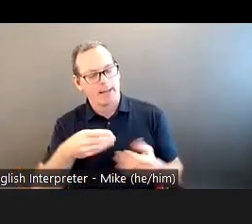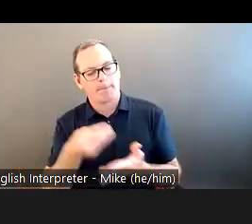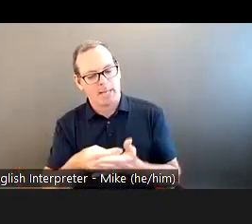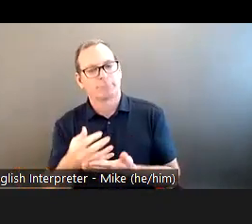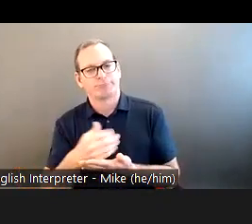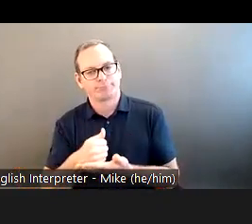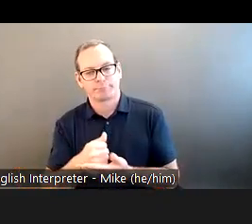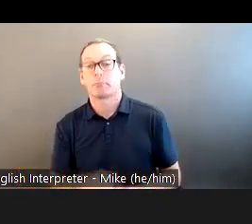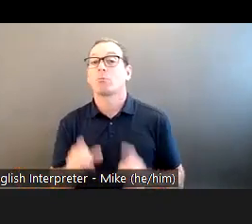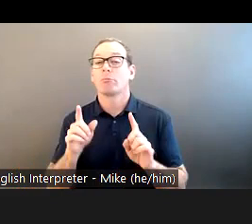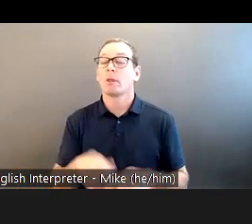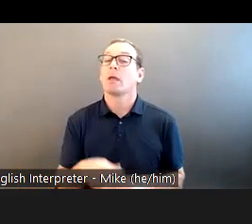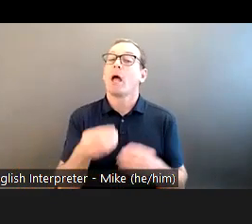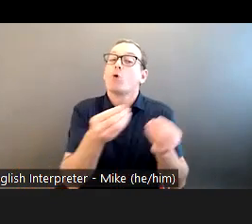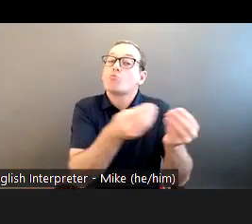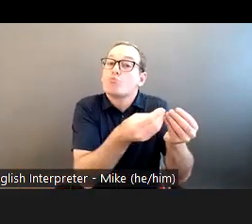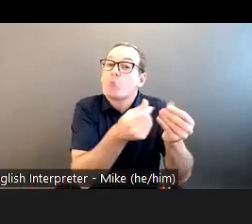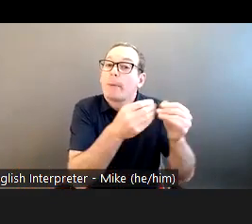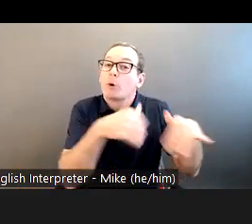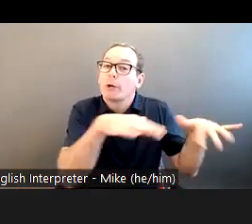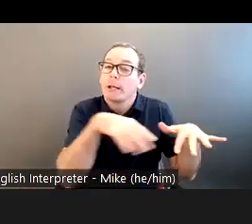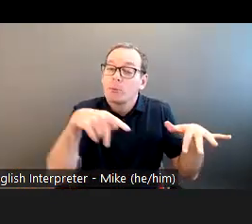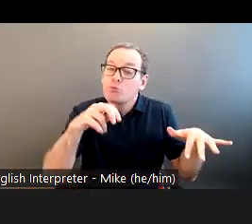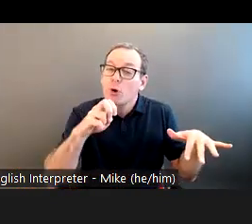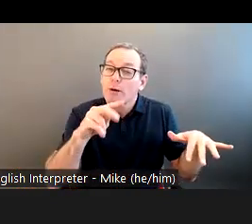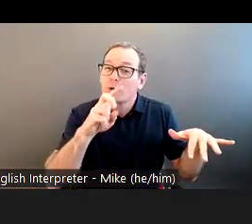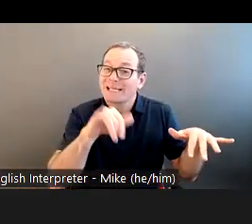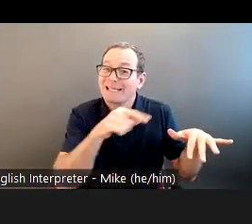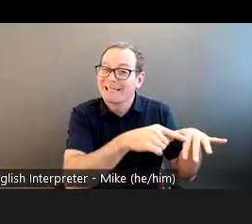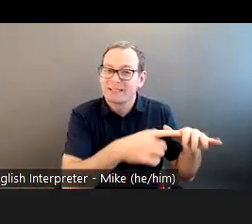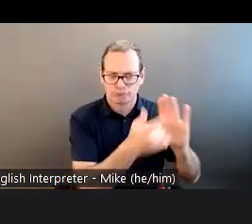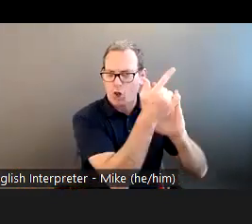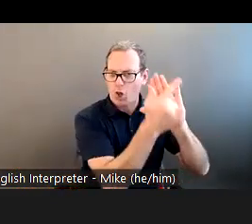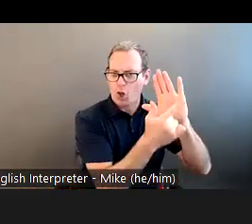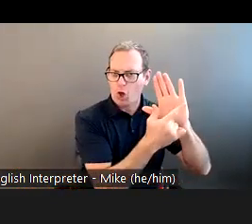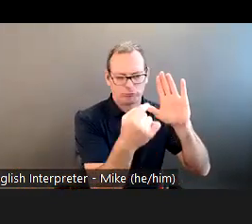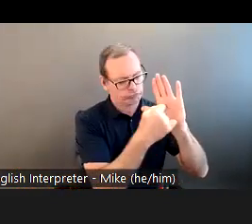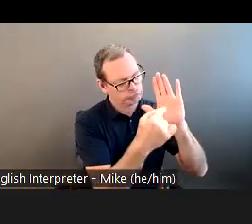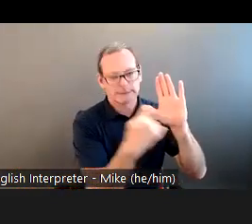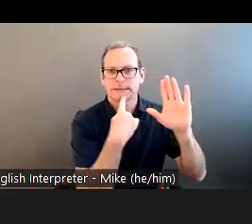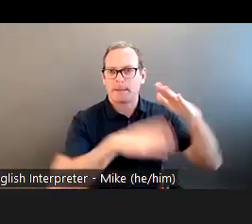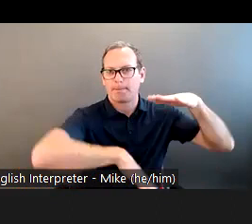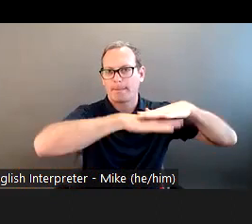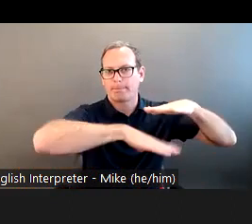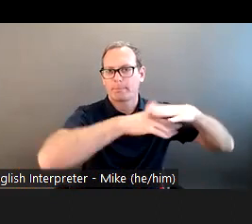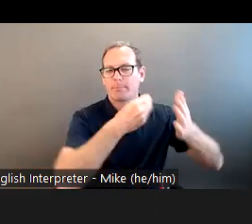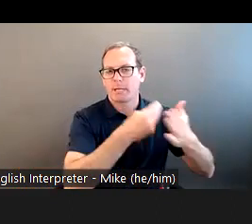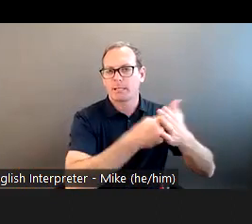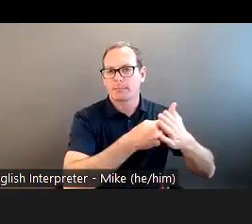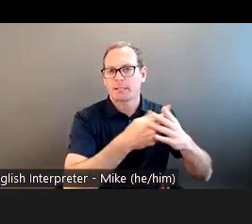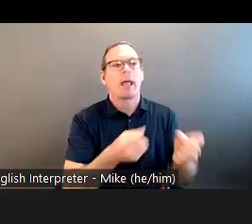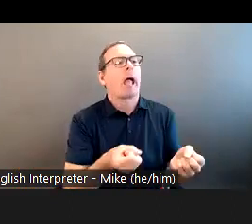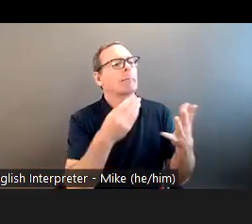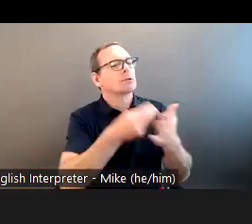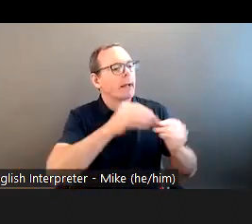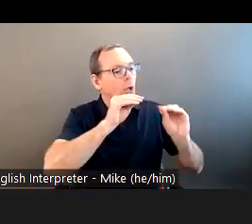property, it is actually laid out in the legislation, the amount they can be compensated for the amount of money that goes into the account